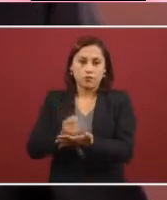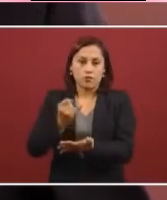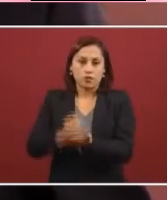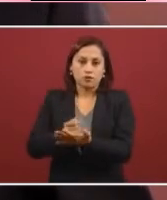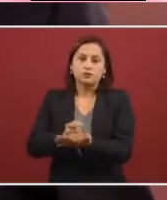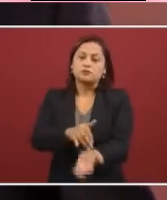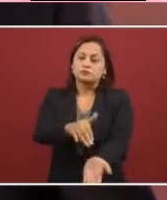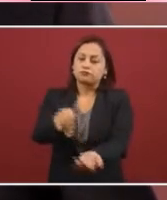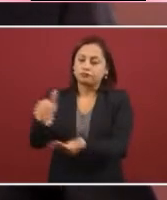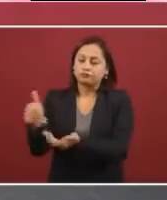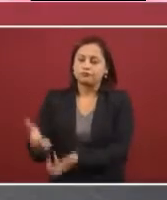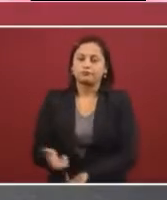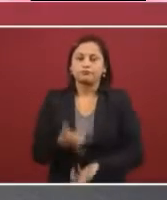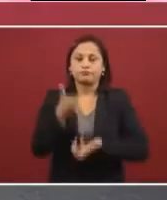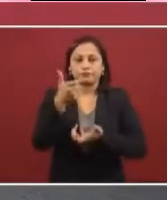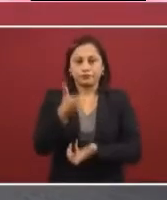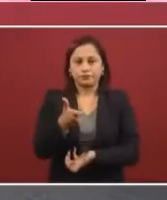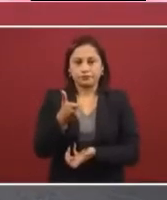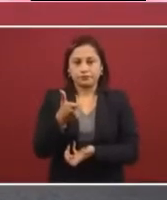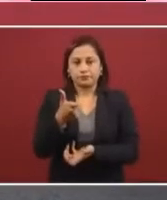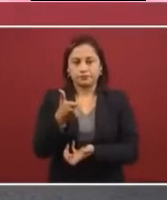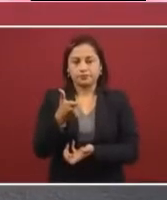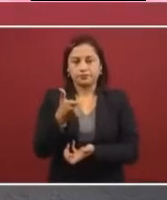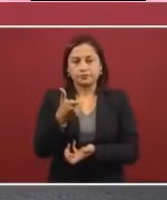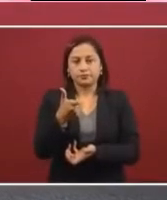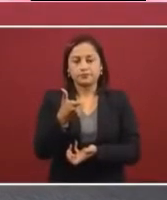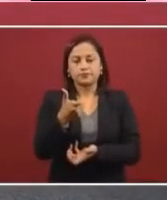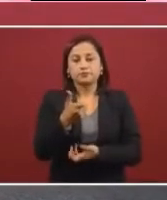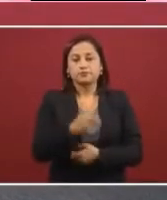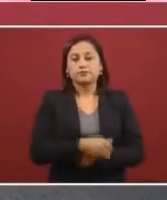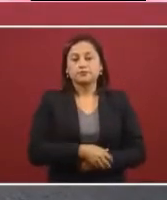the ones that came to our country.